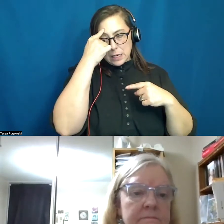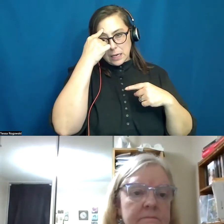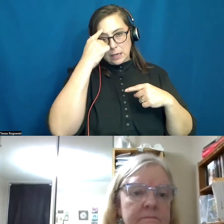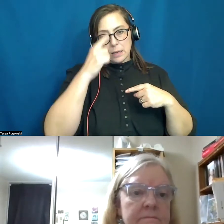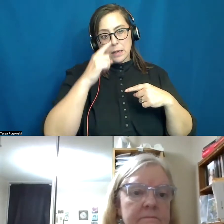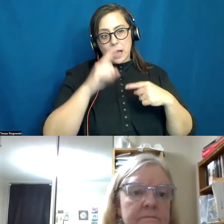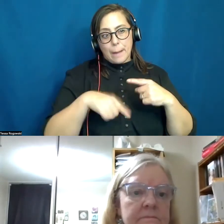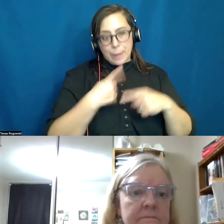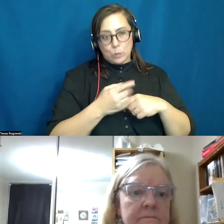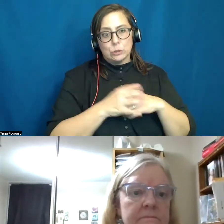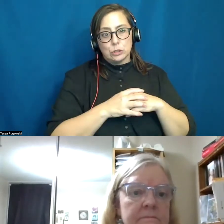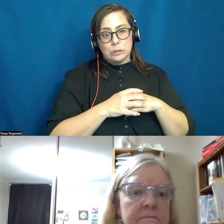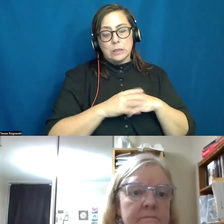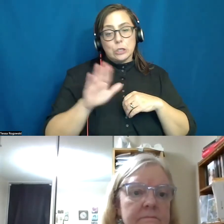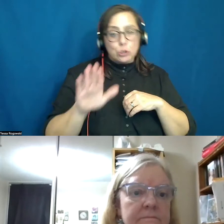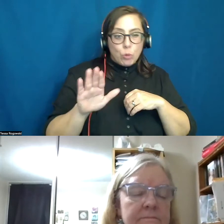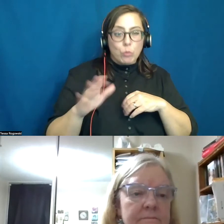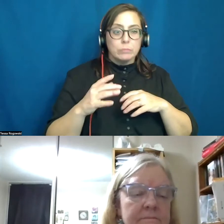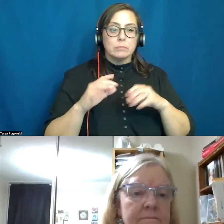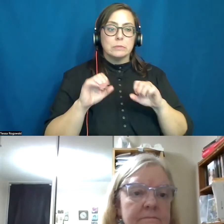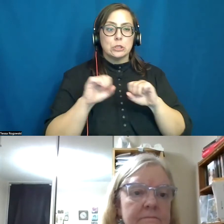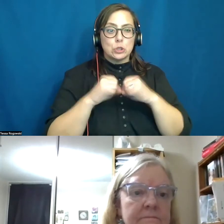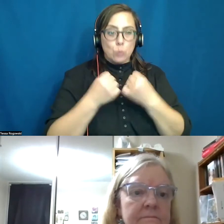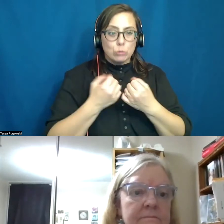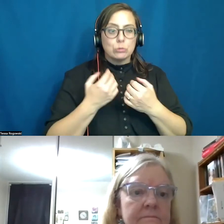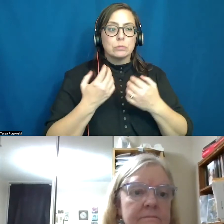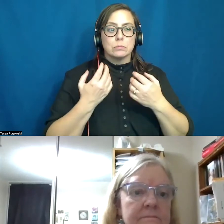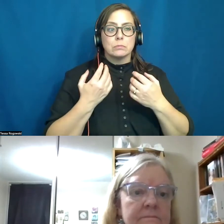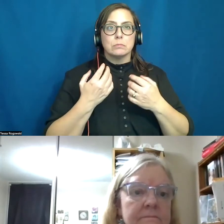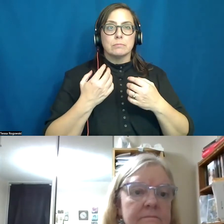in the ways you speak of as